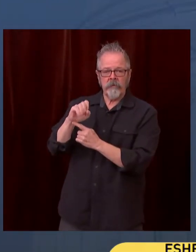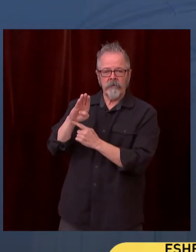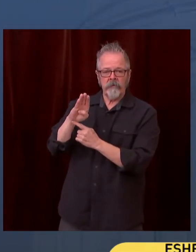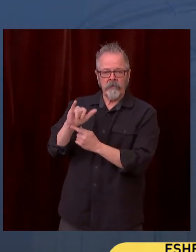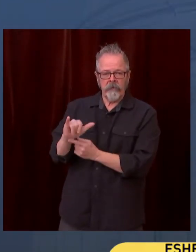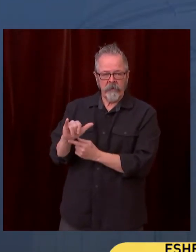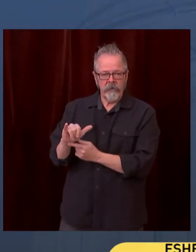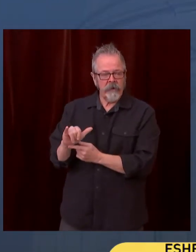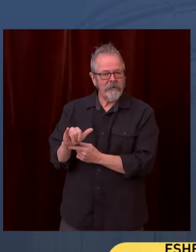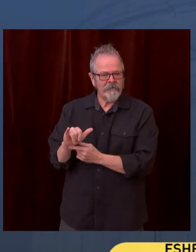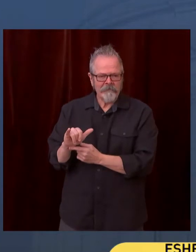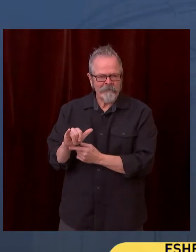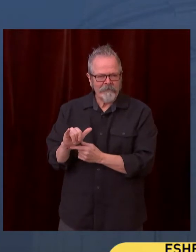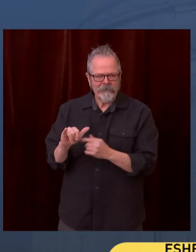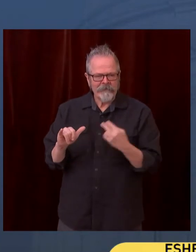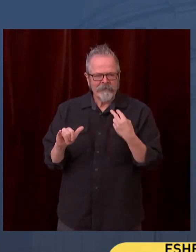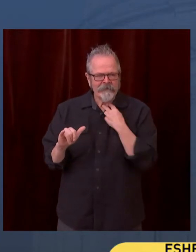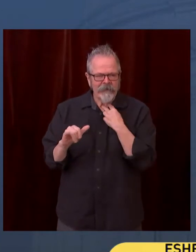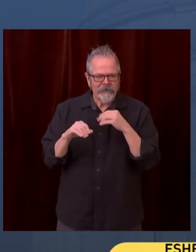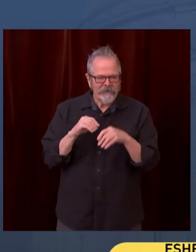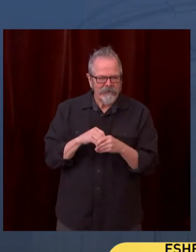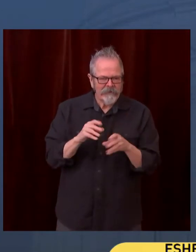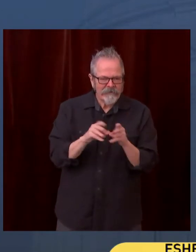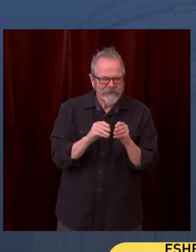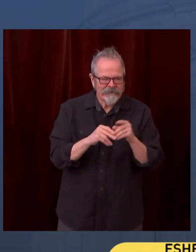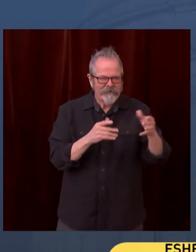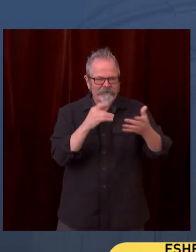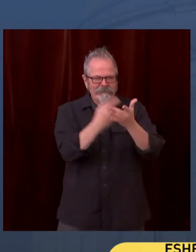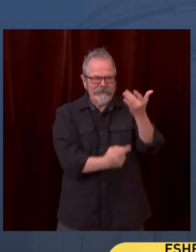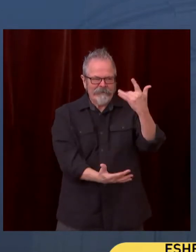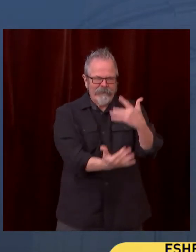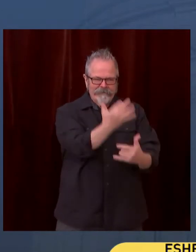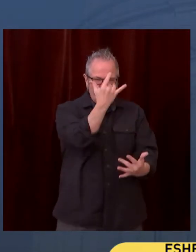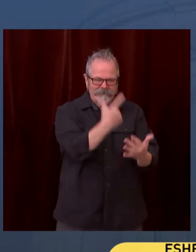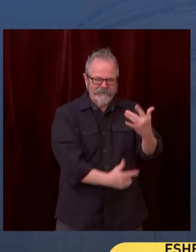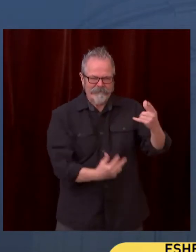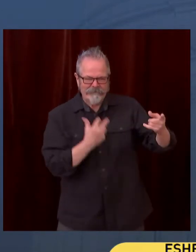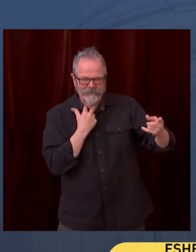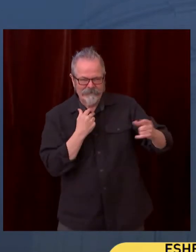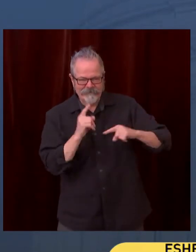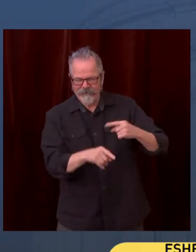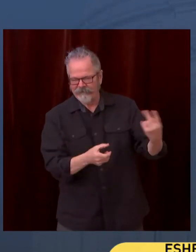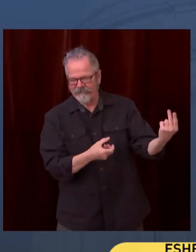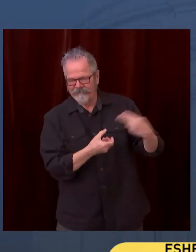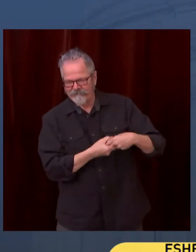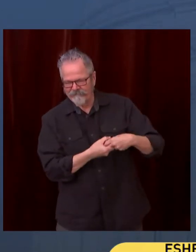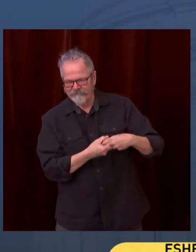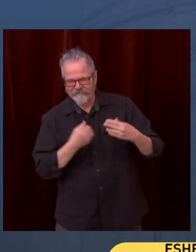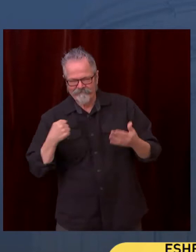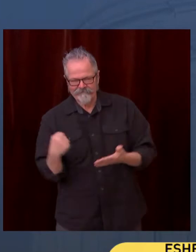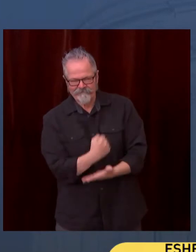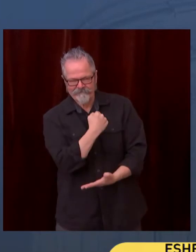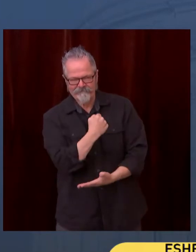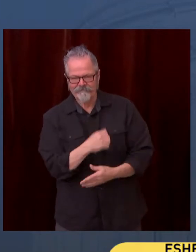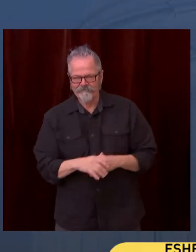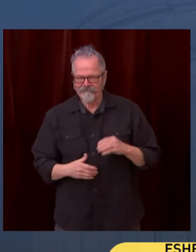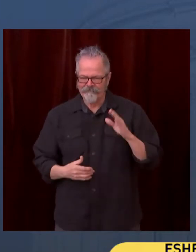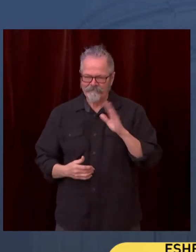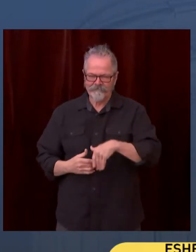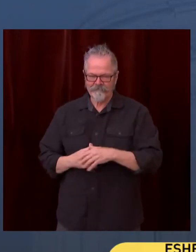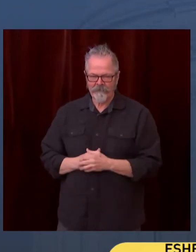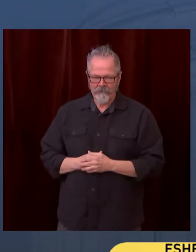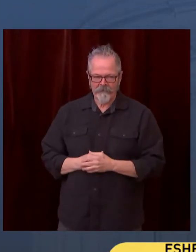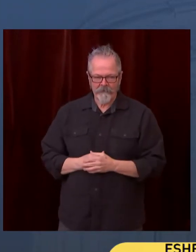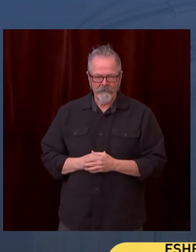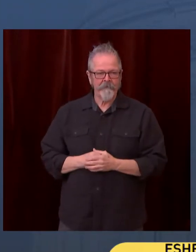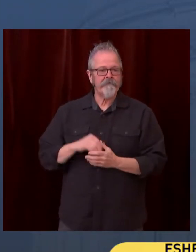So Representative Ormsby can't join us right now. He's in another meeting. I do want to point out that legislators did not wait for